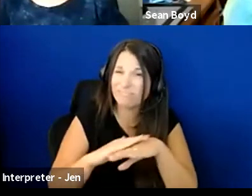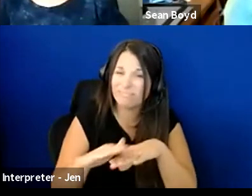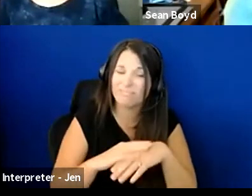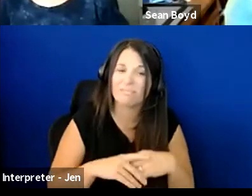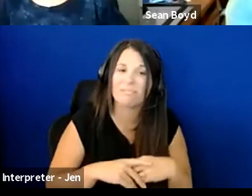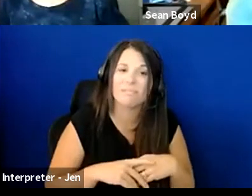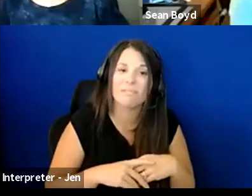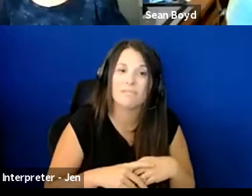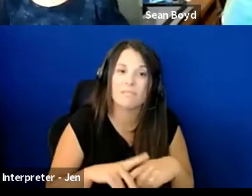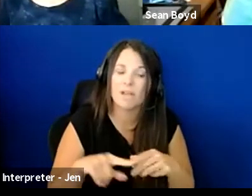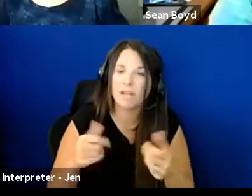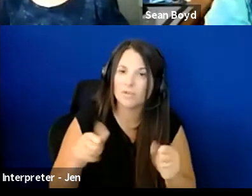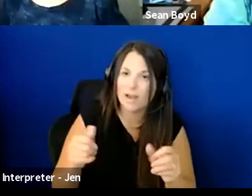think